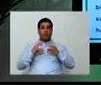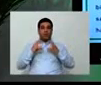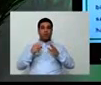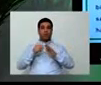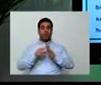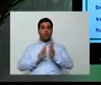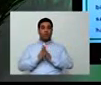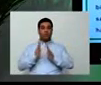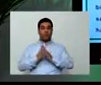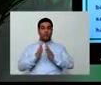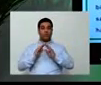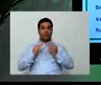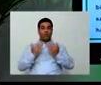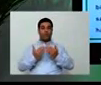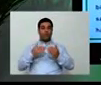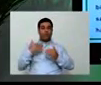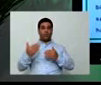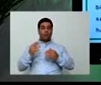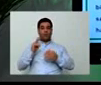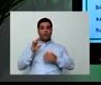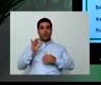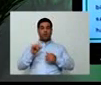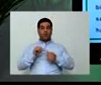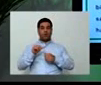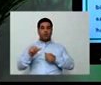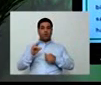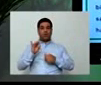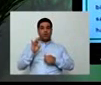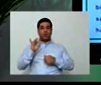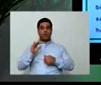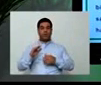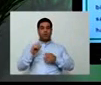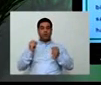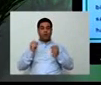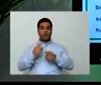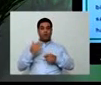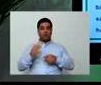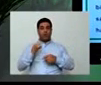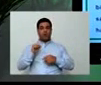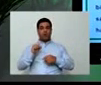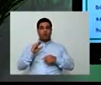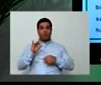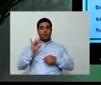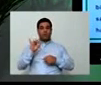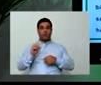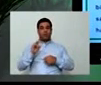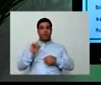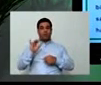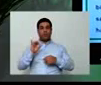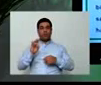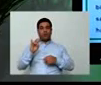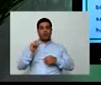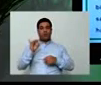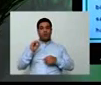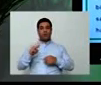sayyorasidagi o'simliklar qoplami tomonidan kislorod ajralish intensivligini aniqlash, atmosfera tarkibidagi karbonat angidrid